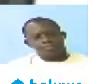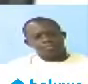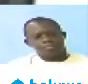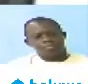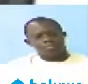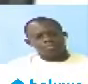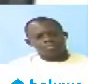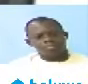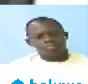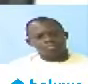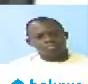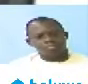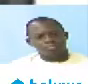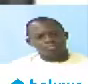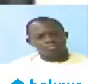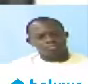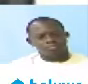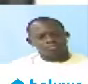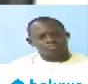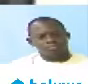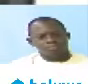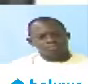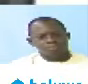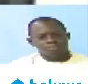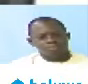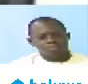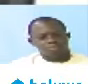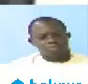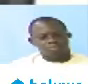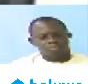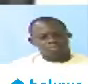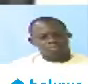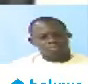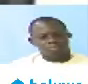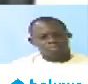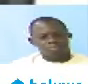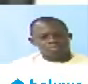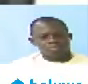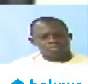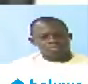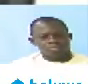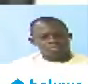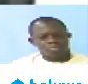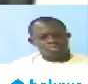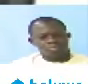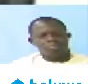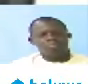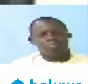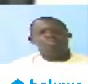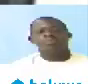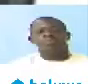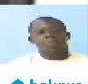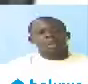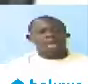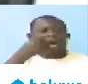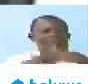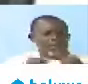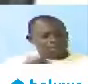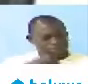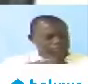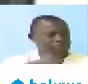na training ke ay mini re din dan araje ko bari akata forcé ro ko bara na ran da fa ma ko. Yes, after